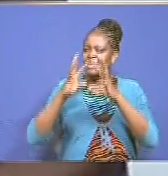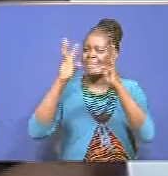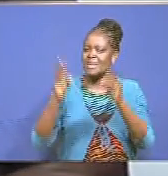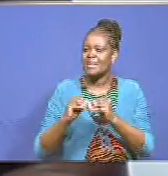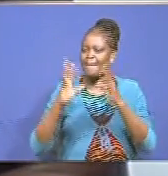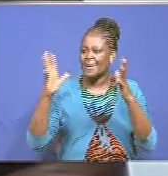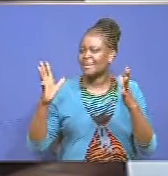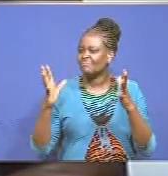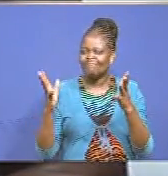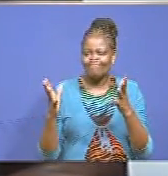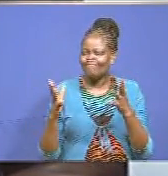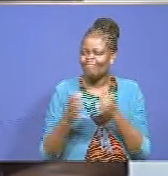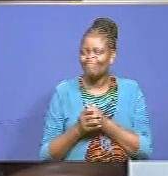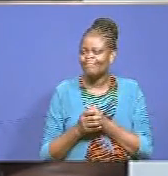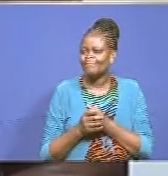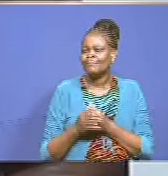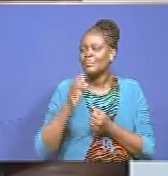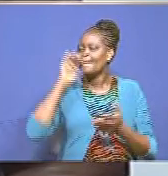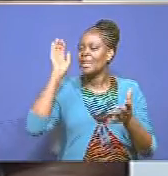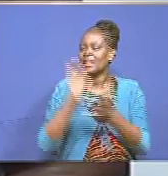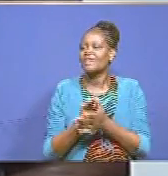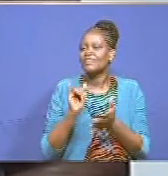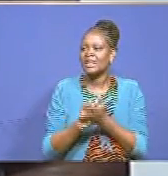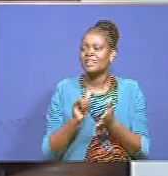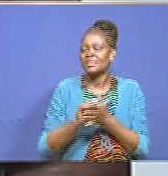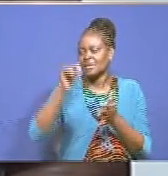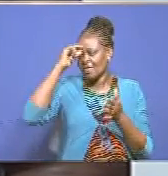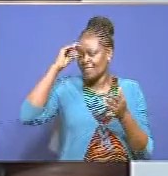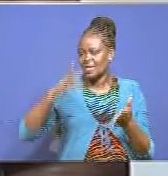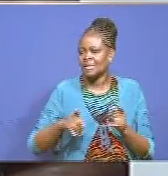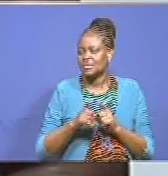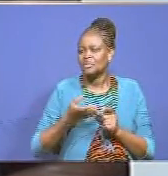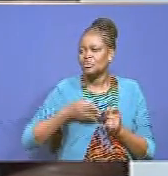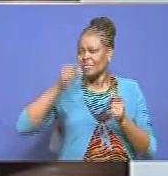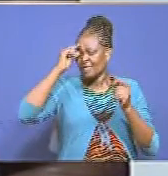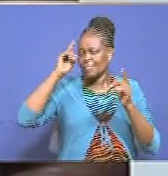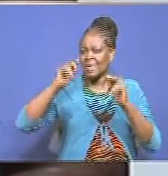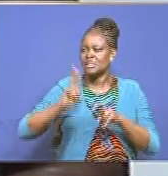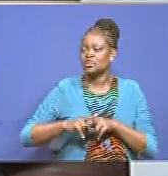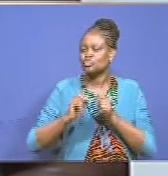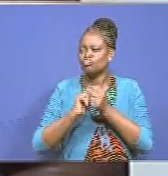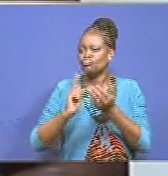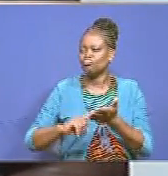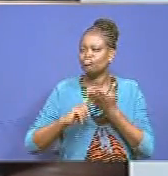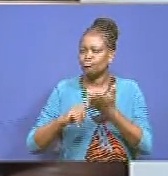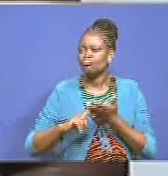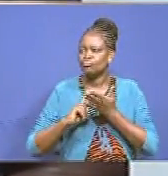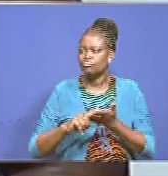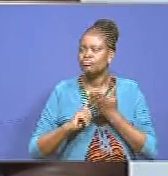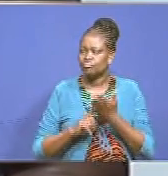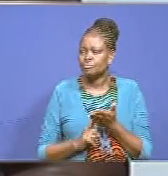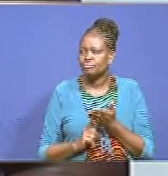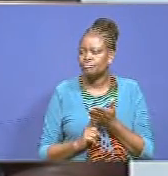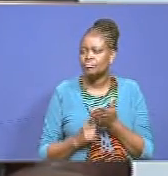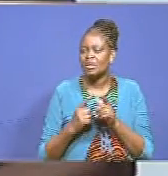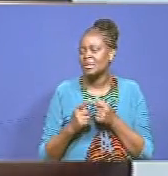such like things. Uh-huh. So I believe the governors also, as a council of governors, they need to sit down and have some measures